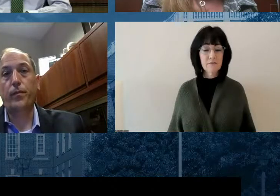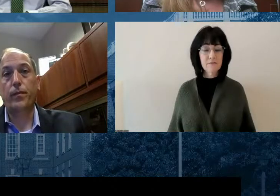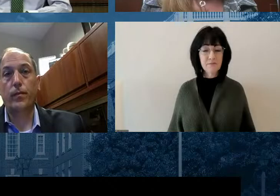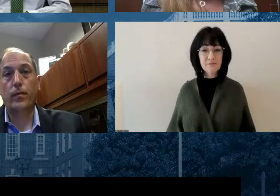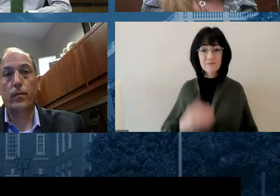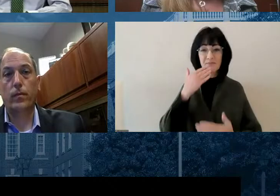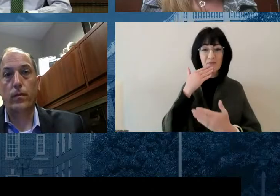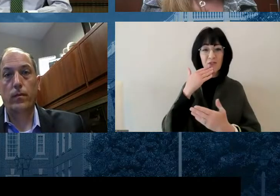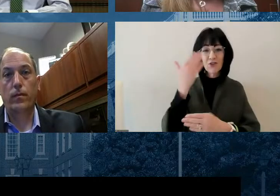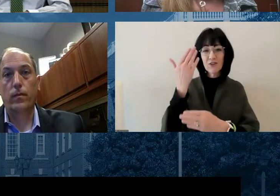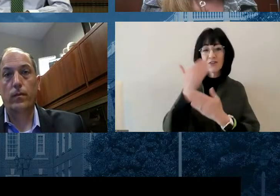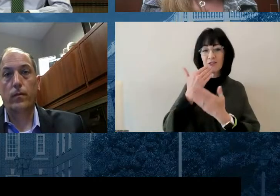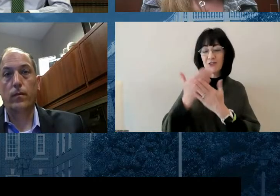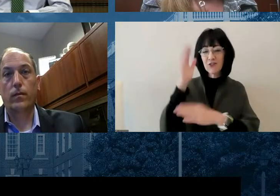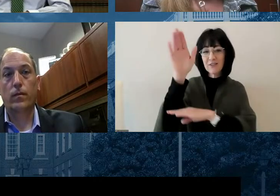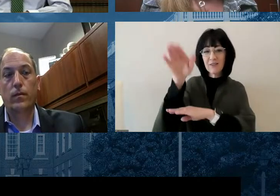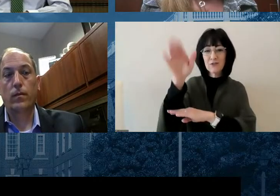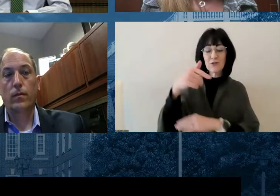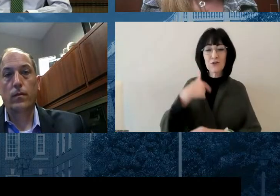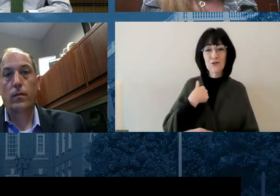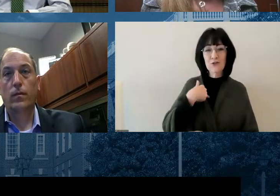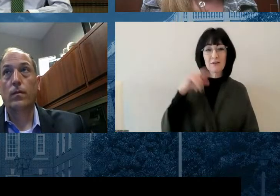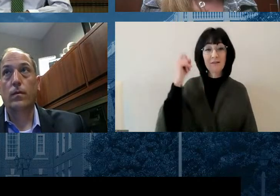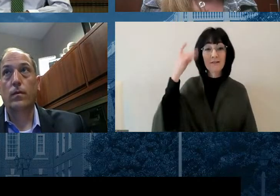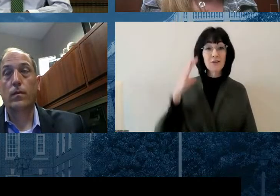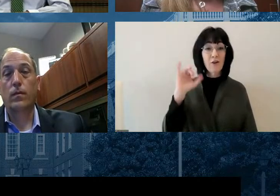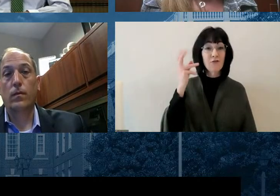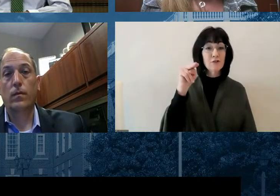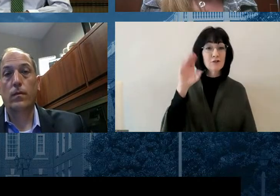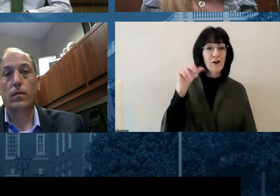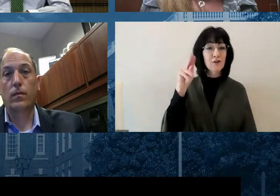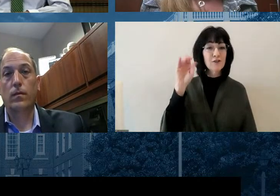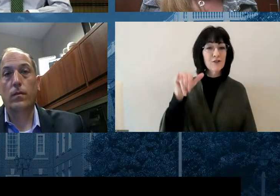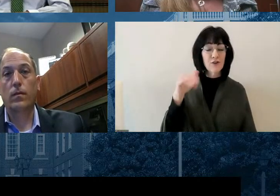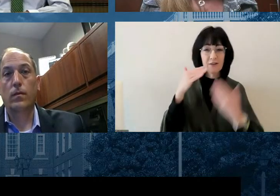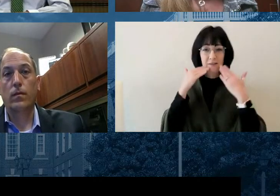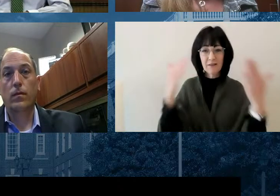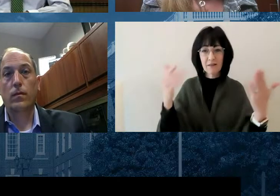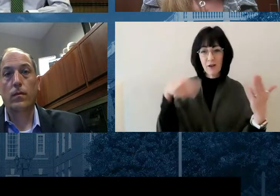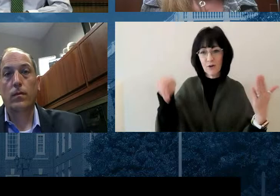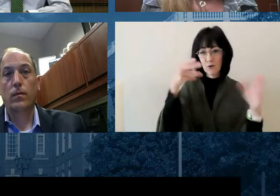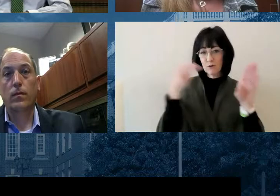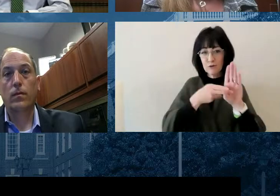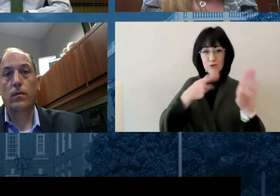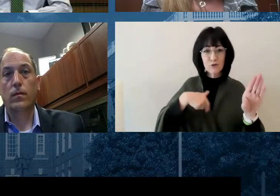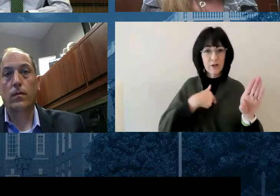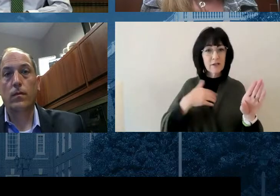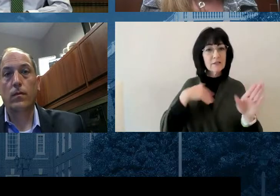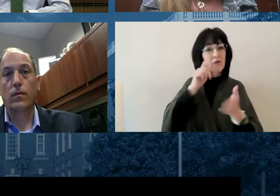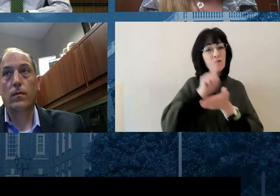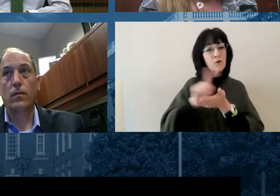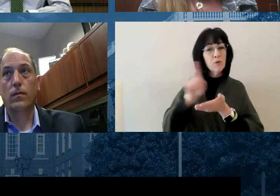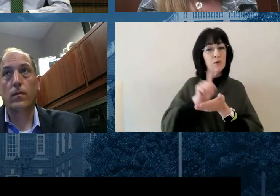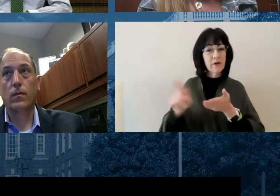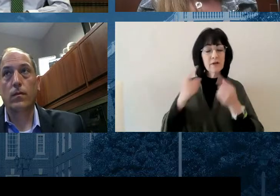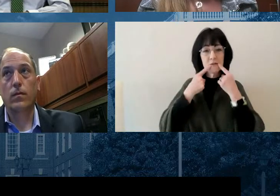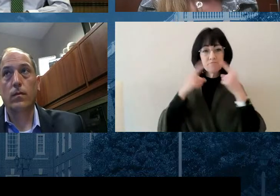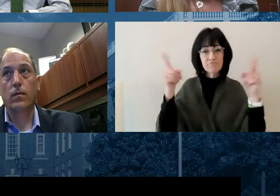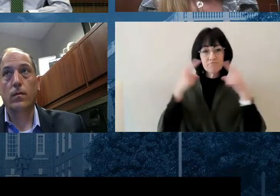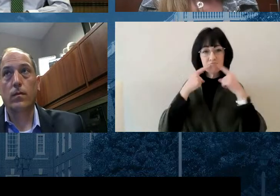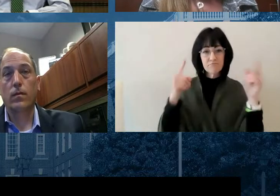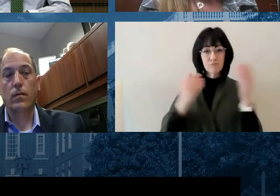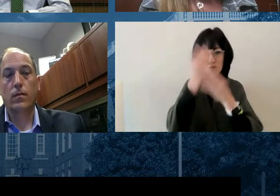Good afternoon, everyone. I'm Governor John Carney. Thank you for joining us for our weekly press conference on Delaware's response